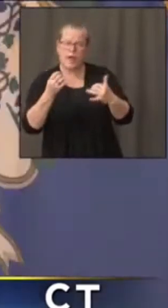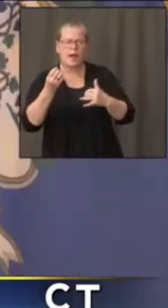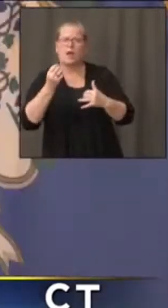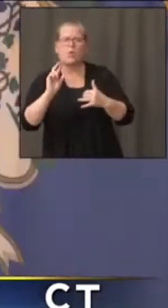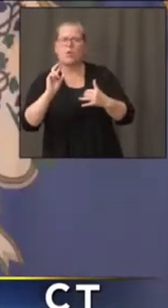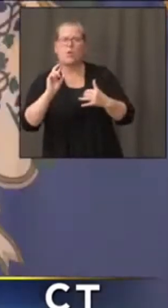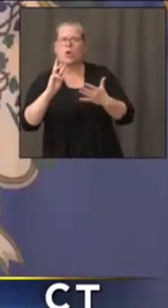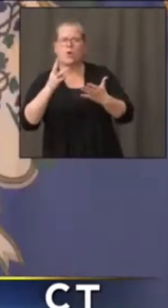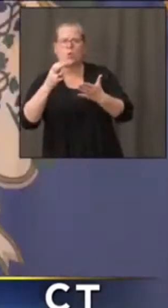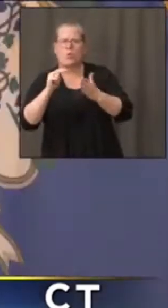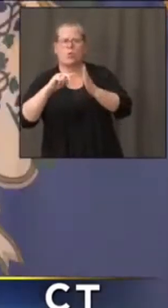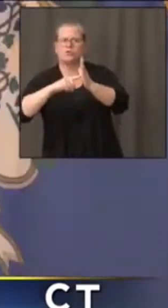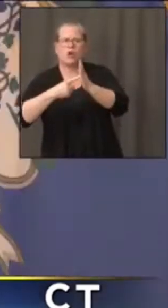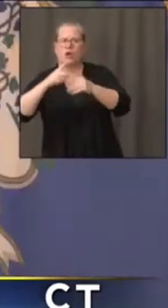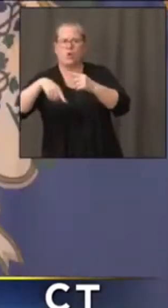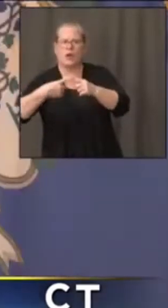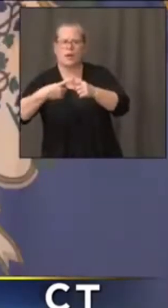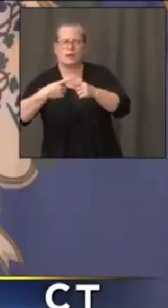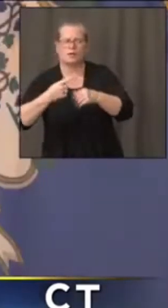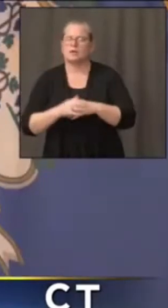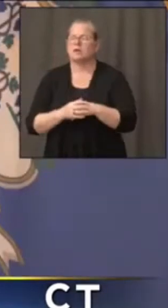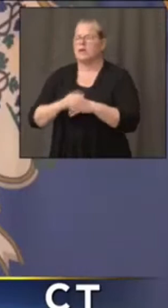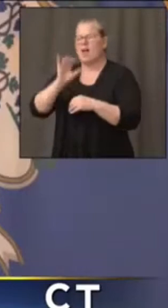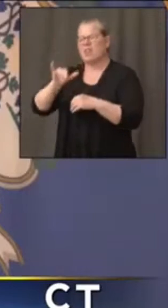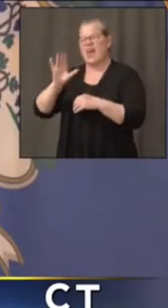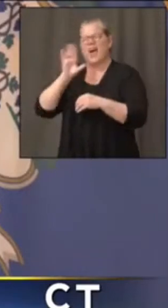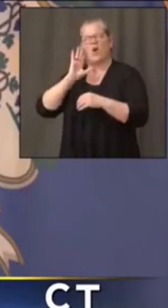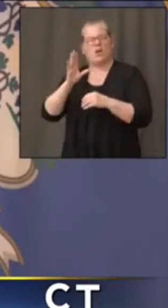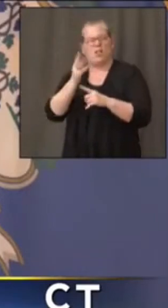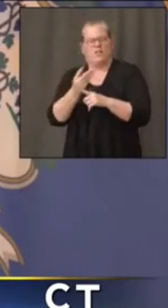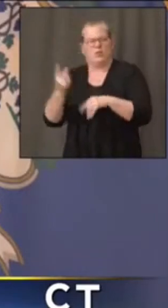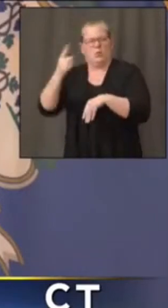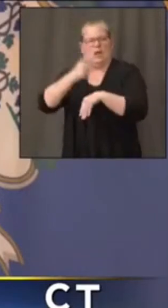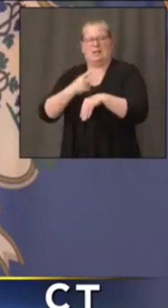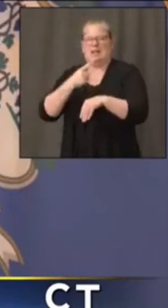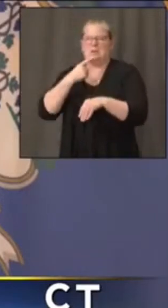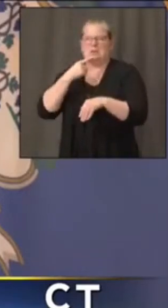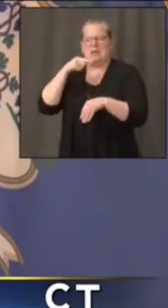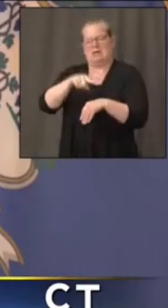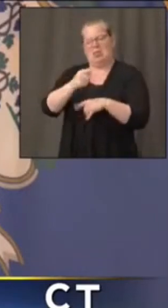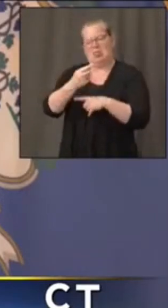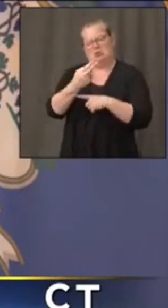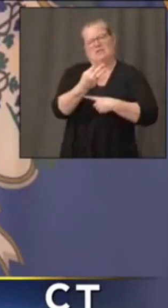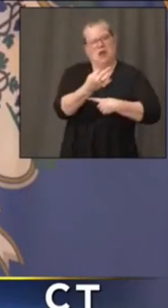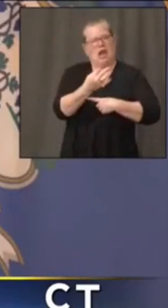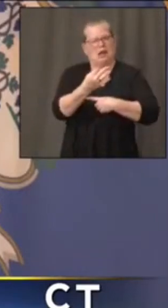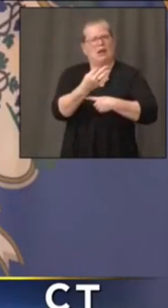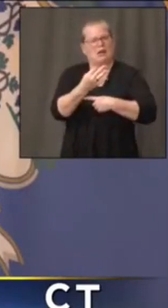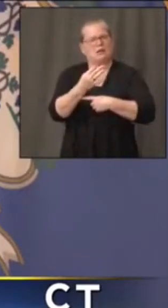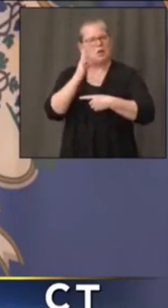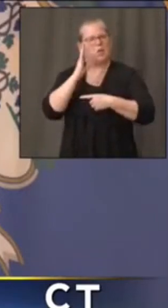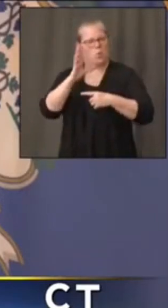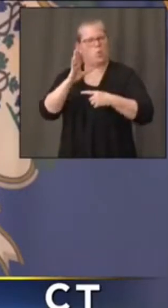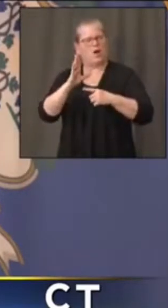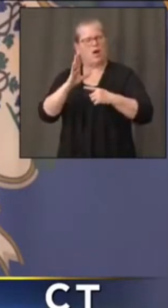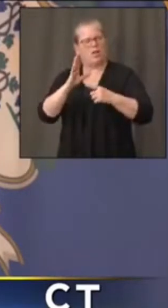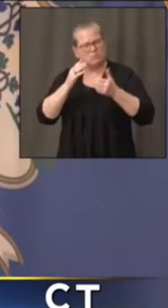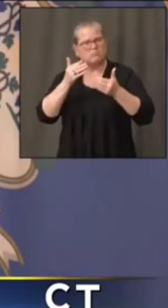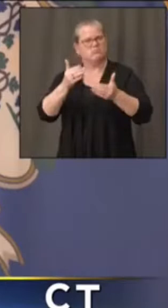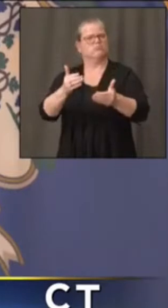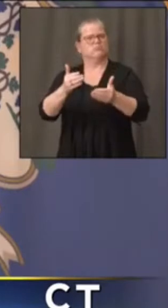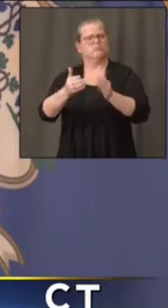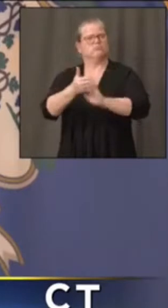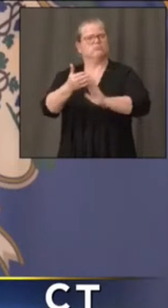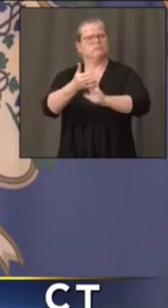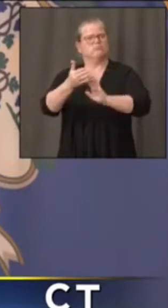us to get that implemented so um I'd say by the end of this week and certainly for the weekend well I've got it I think there